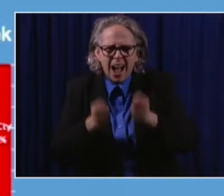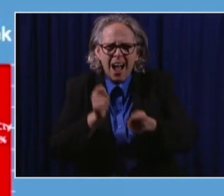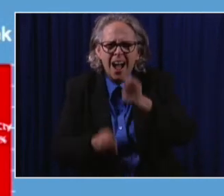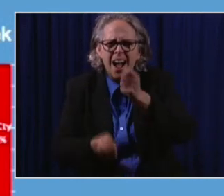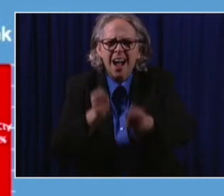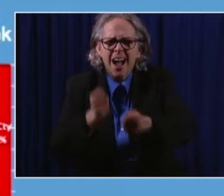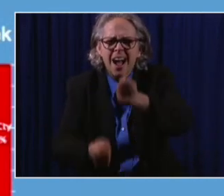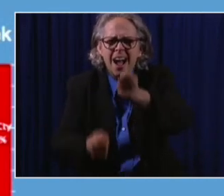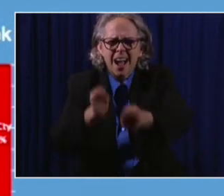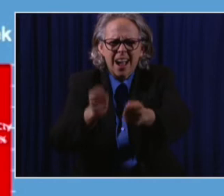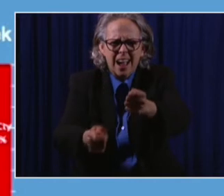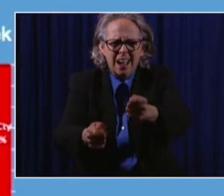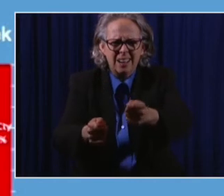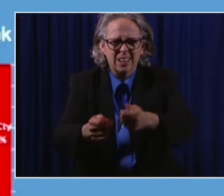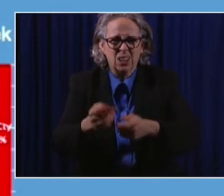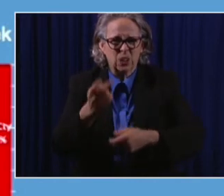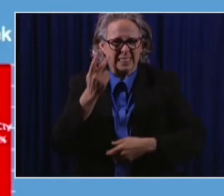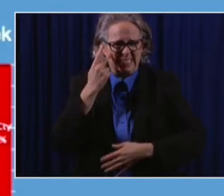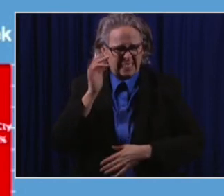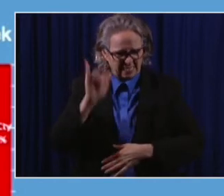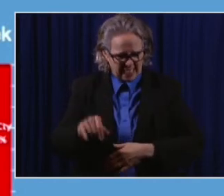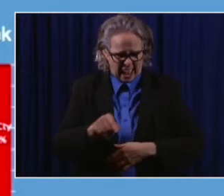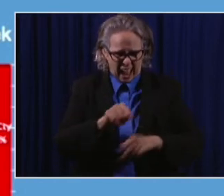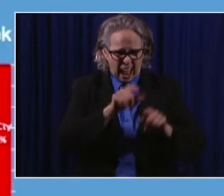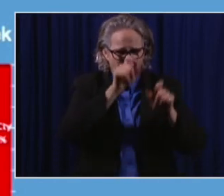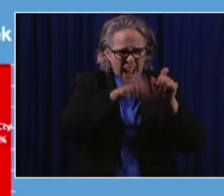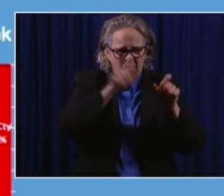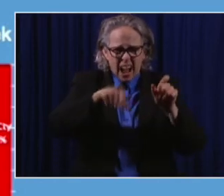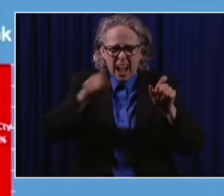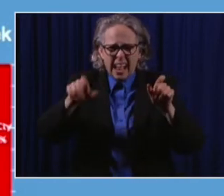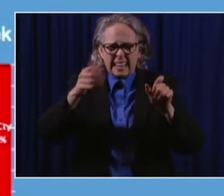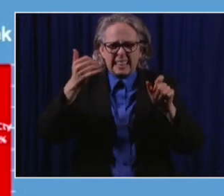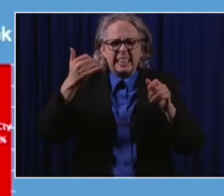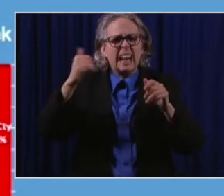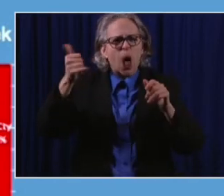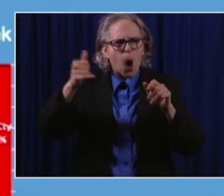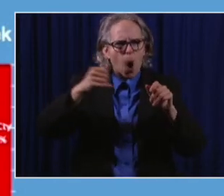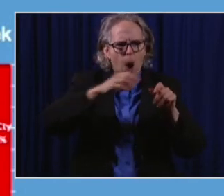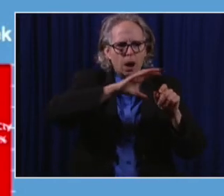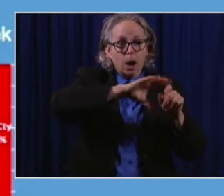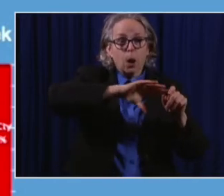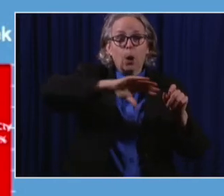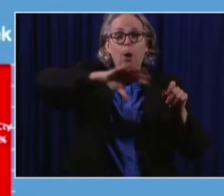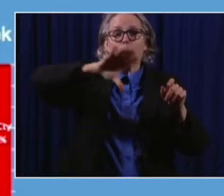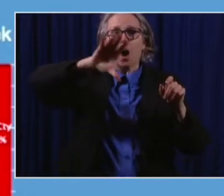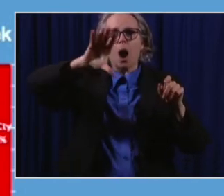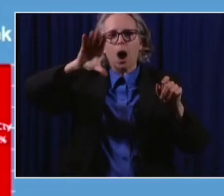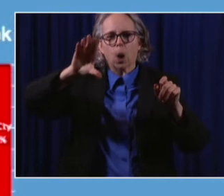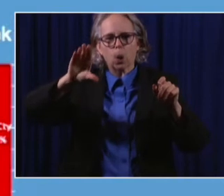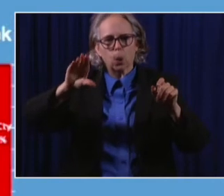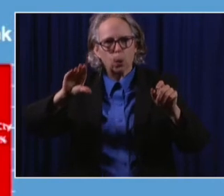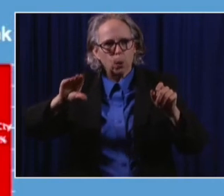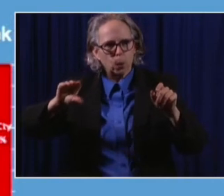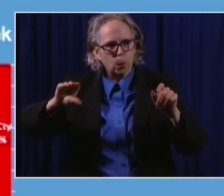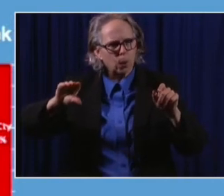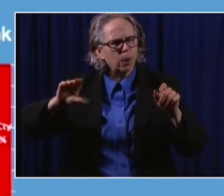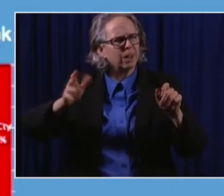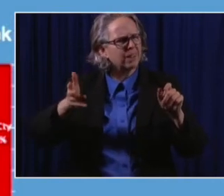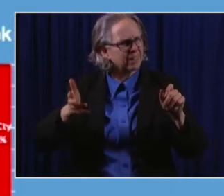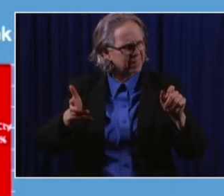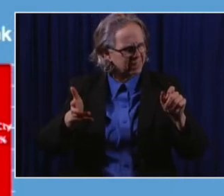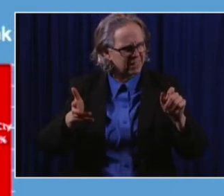over to here, you see yellow is very, very small. We've got some of the